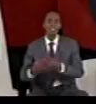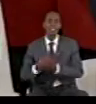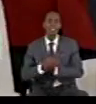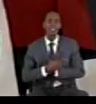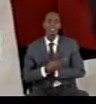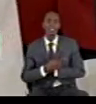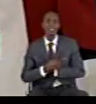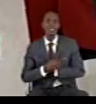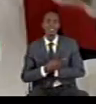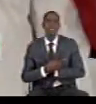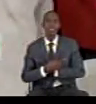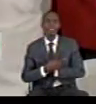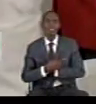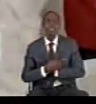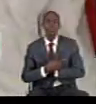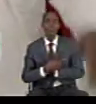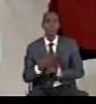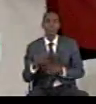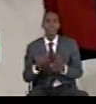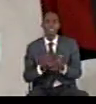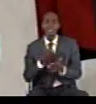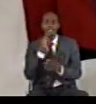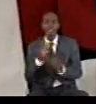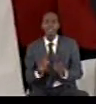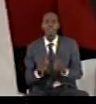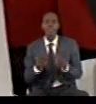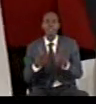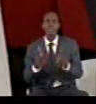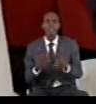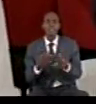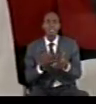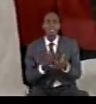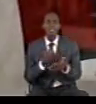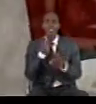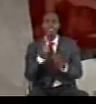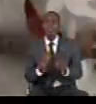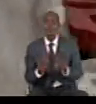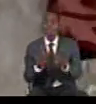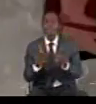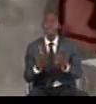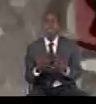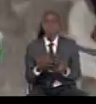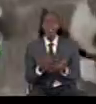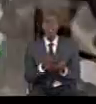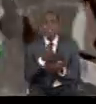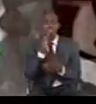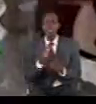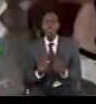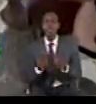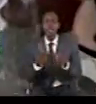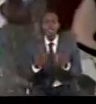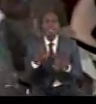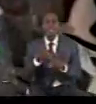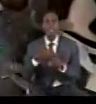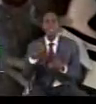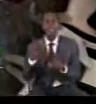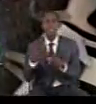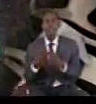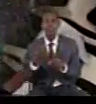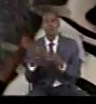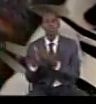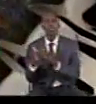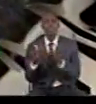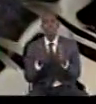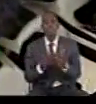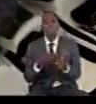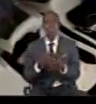It doesn't matter what the devil says. I don't have a child. It is well. It is well. I don't have school